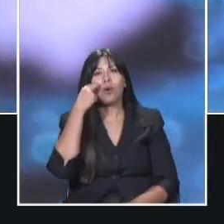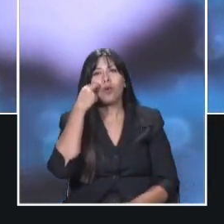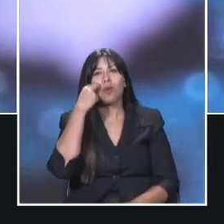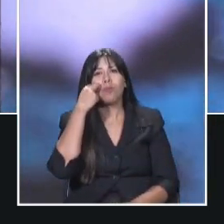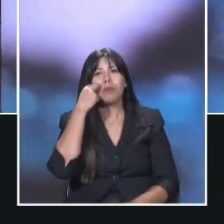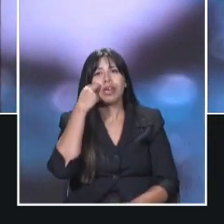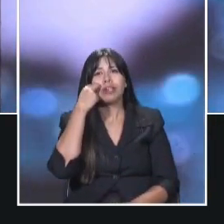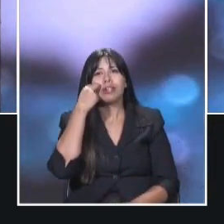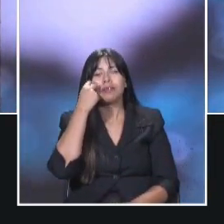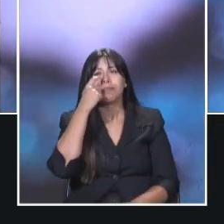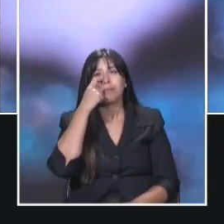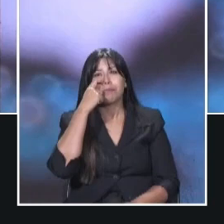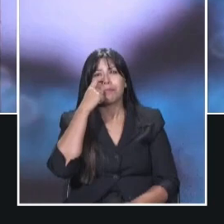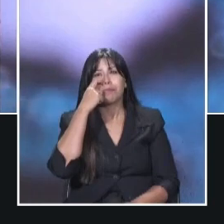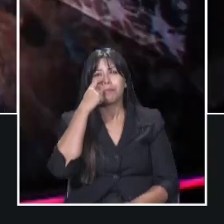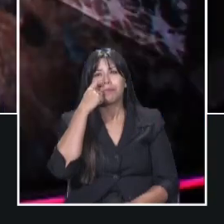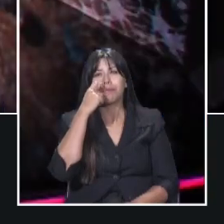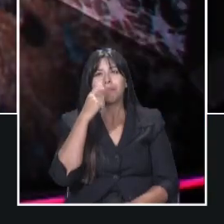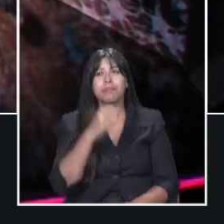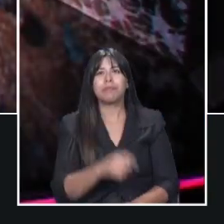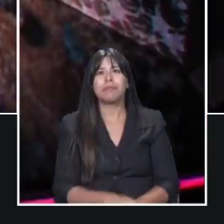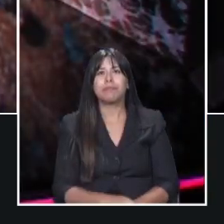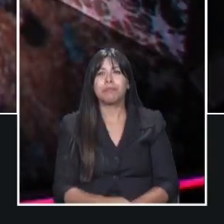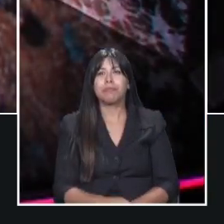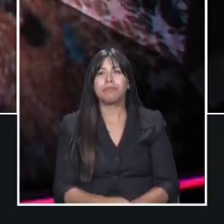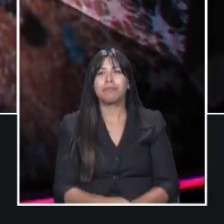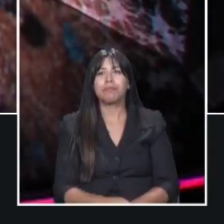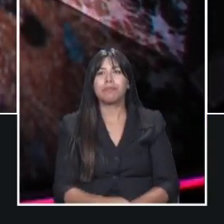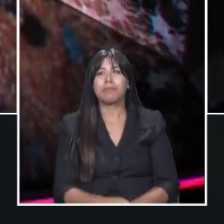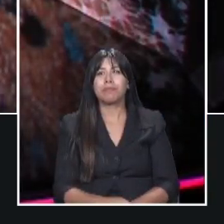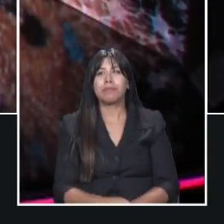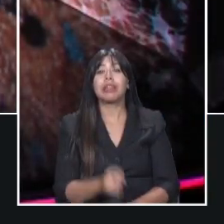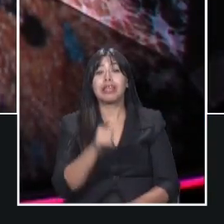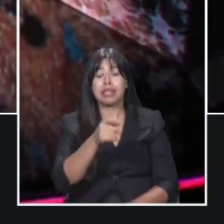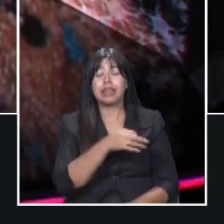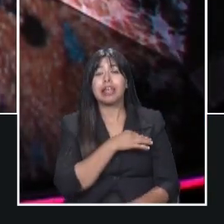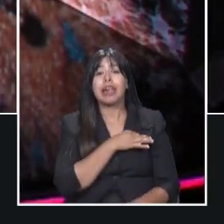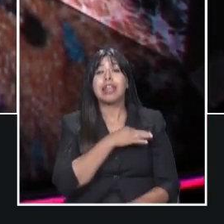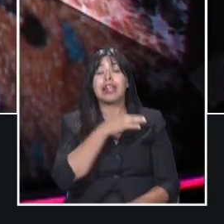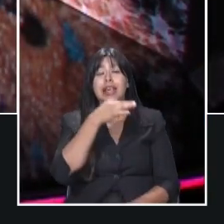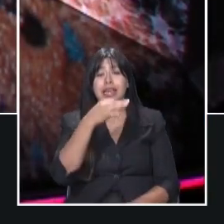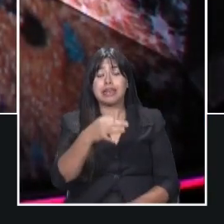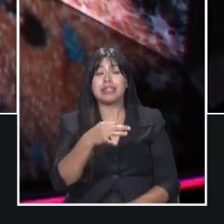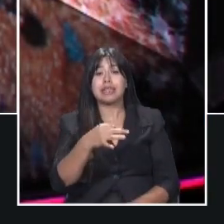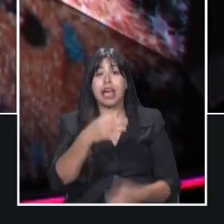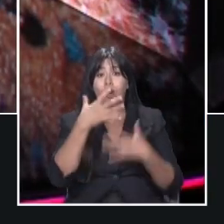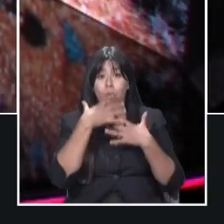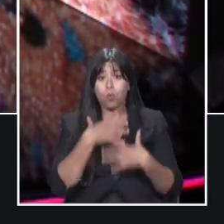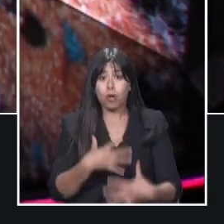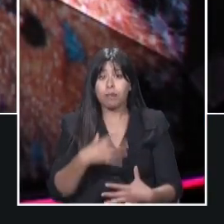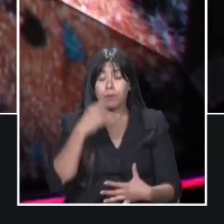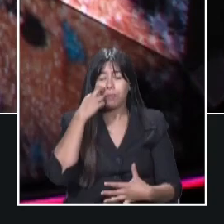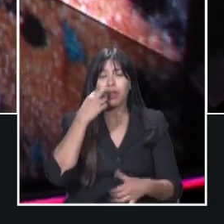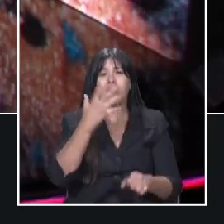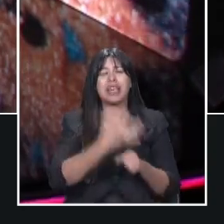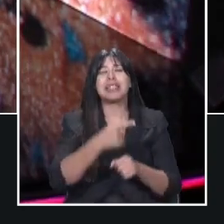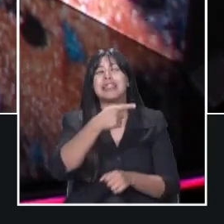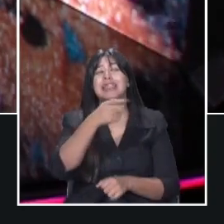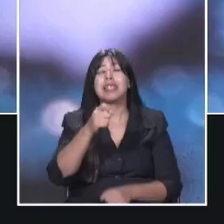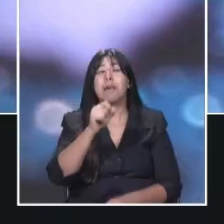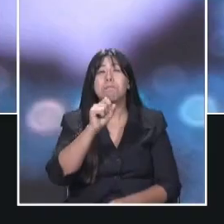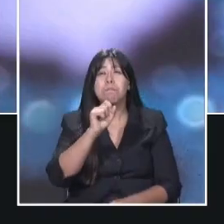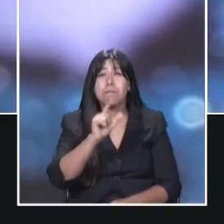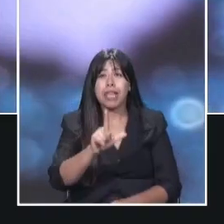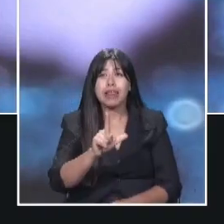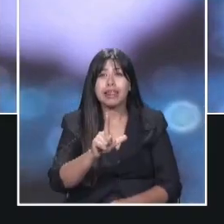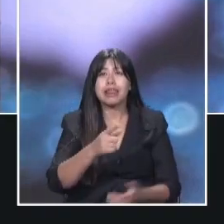there are up to more than 100,000 different metabolites. we want to be able to map all of these metabolites